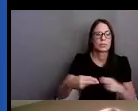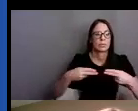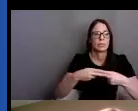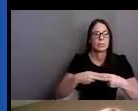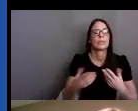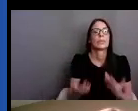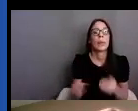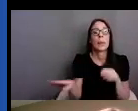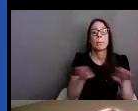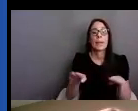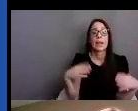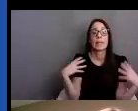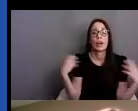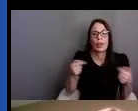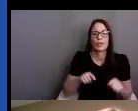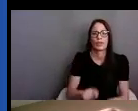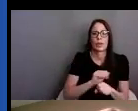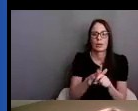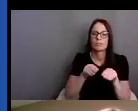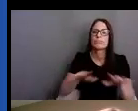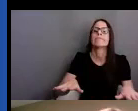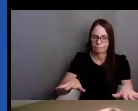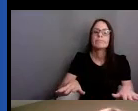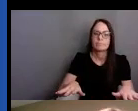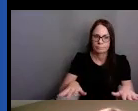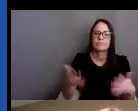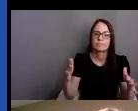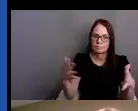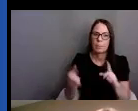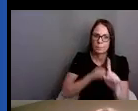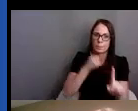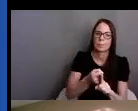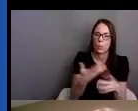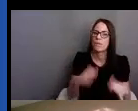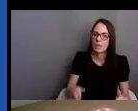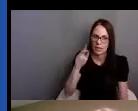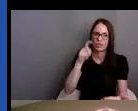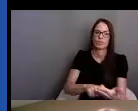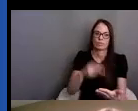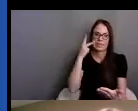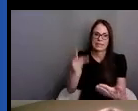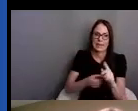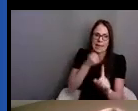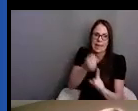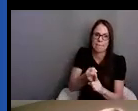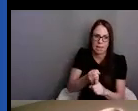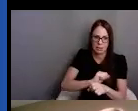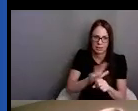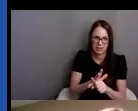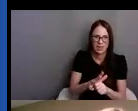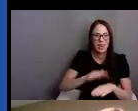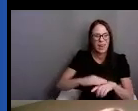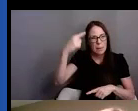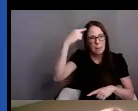So behavioral health during the pandemic, there has been an effect, and we've seen an impact of the pandemic on the mental well-being of